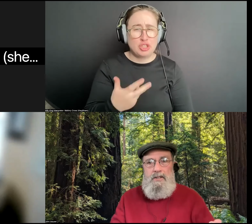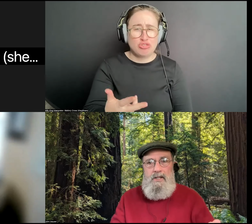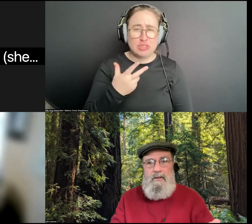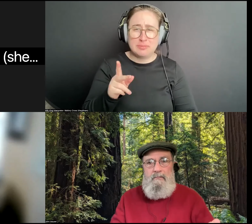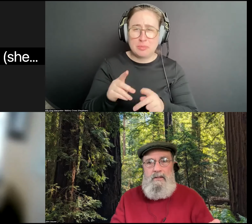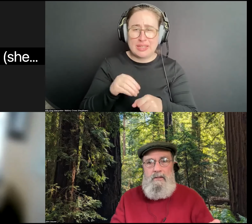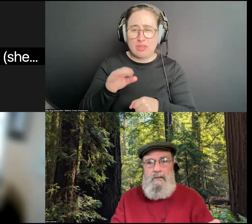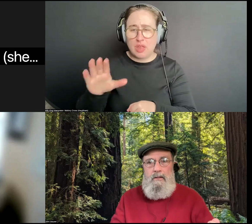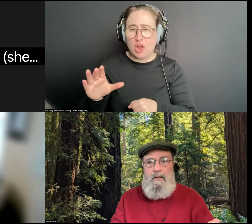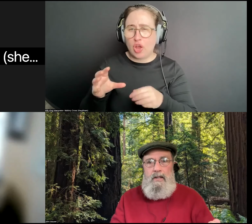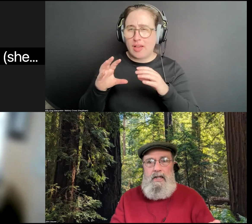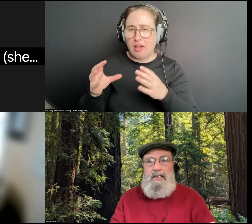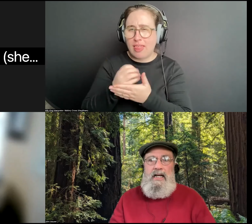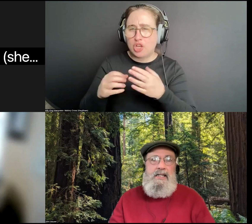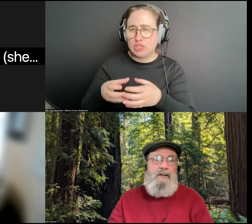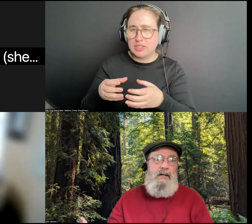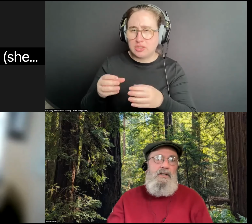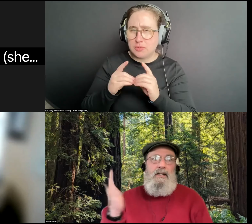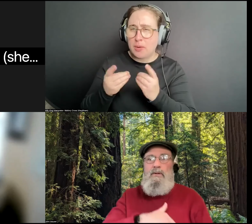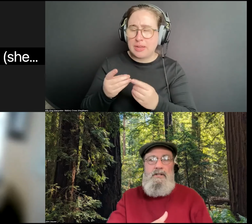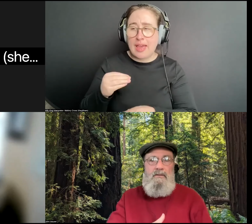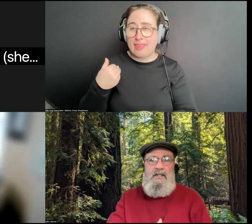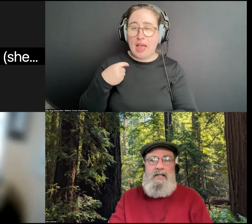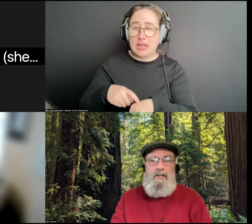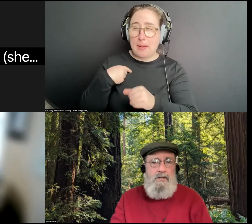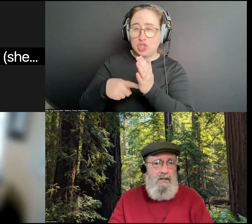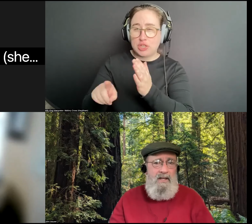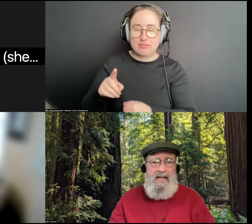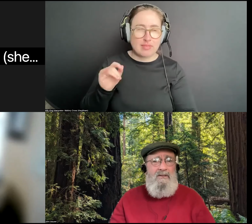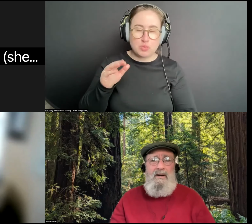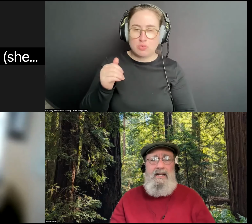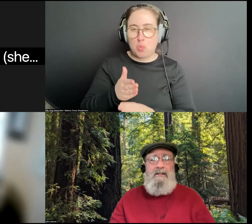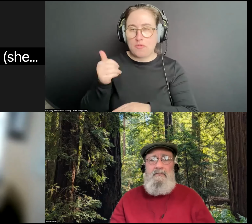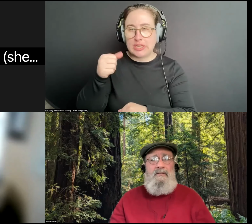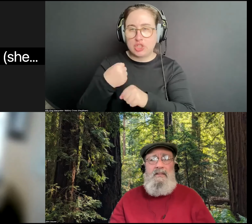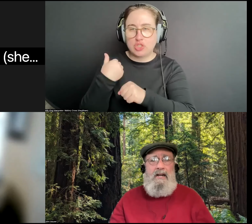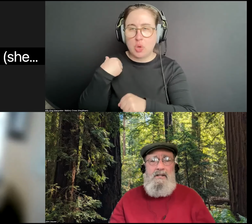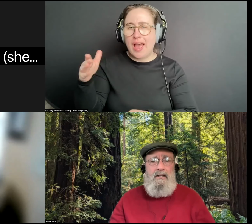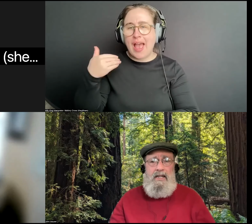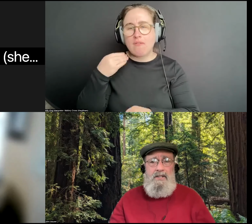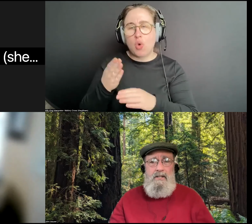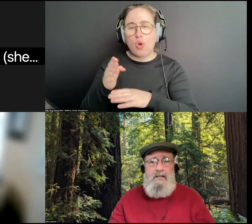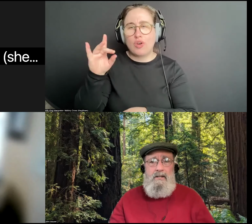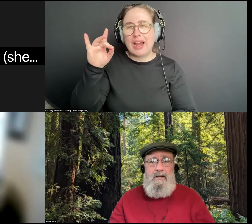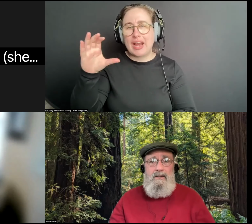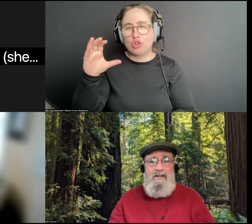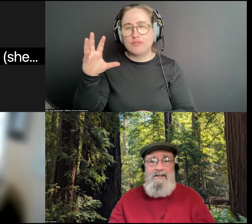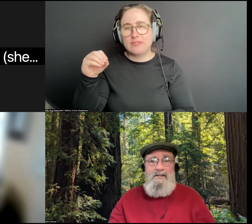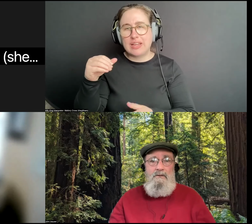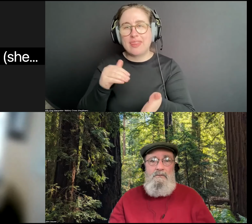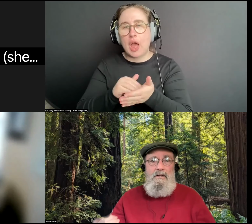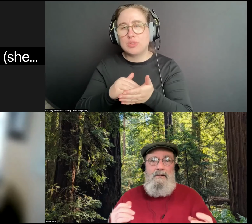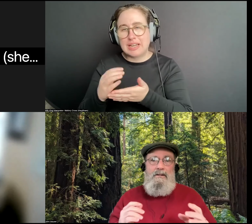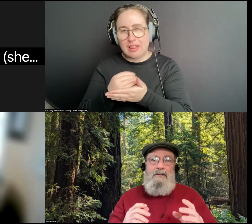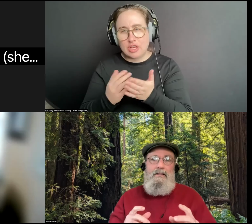their collections department. And the last time I checked, which is over 10 years ago, they had over 850,000 collections.